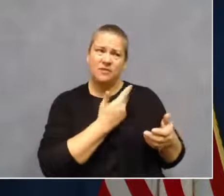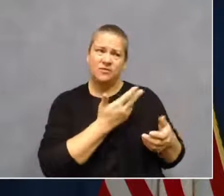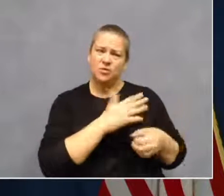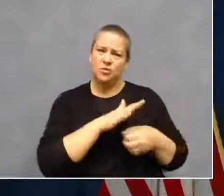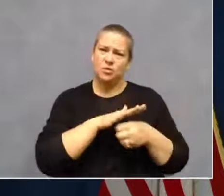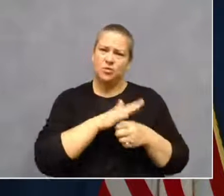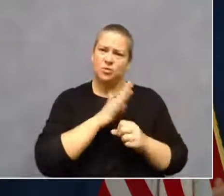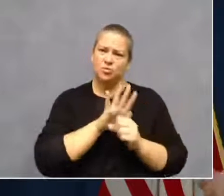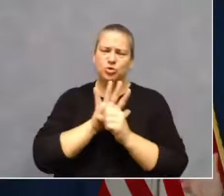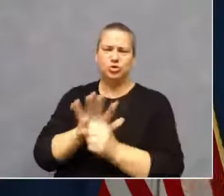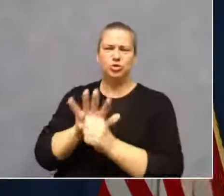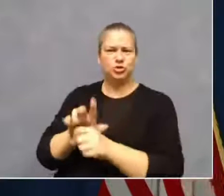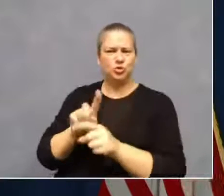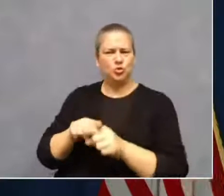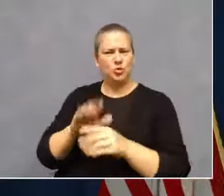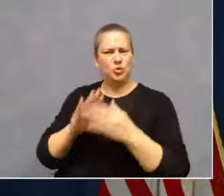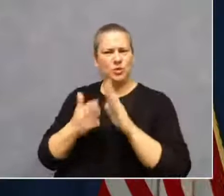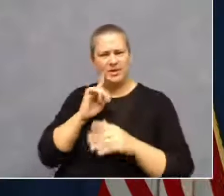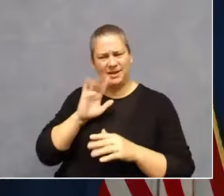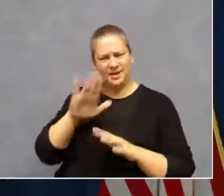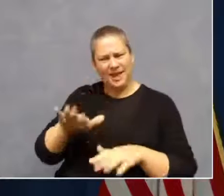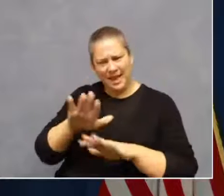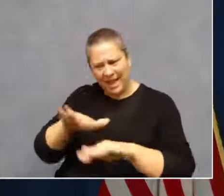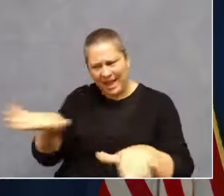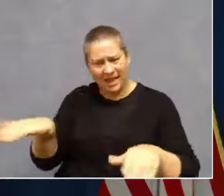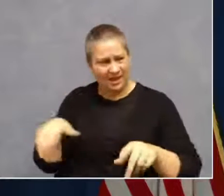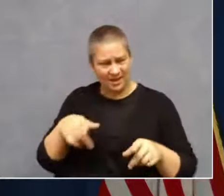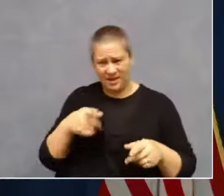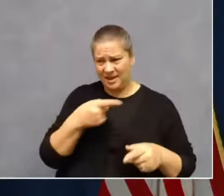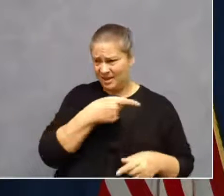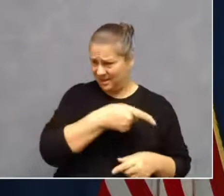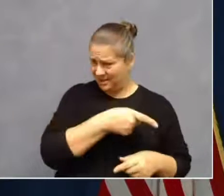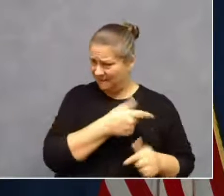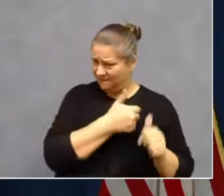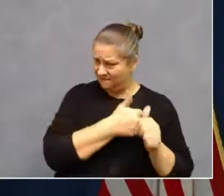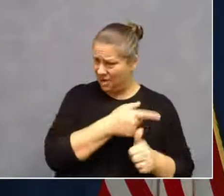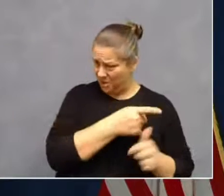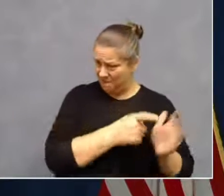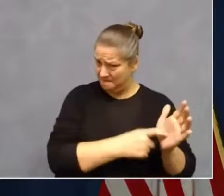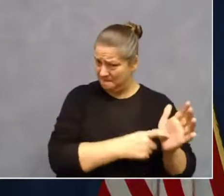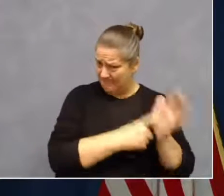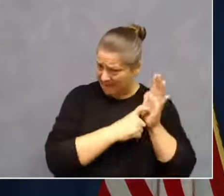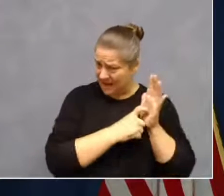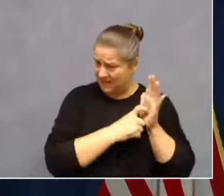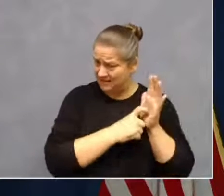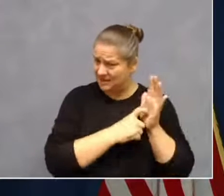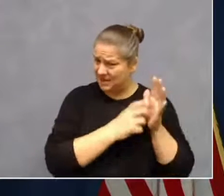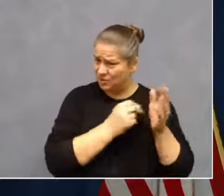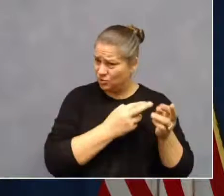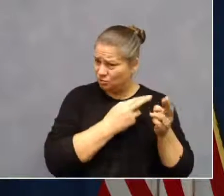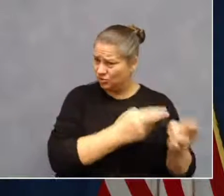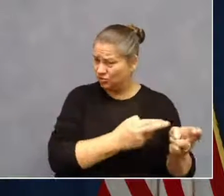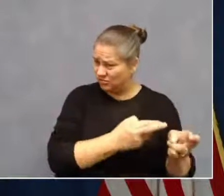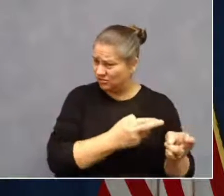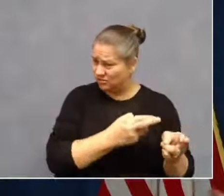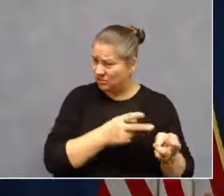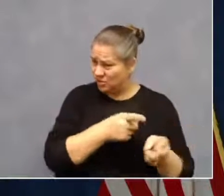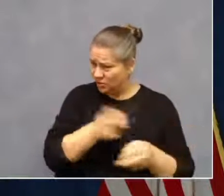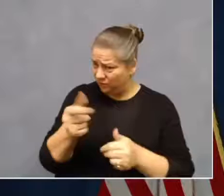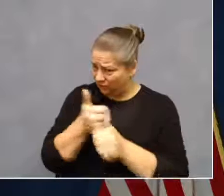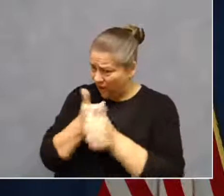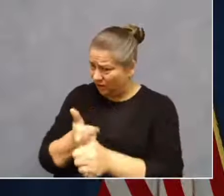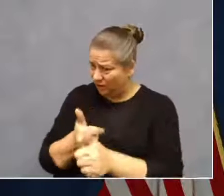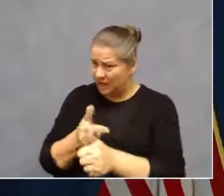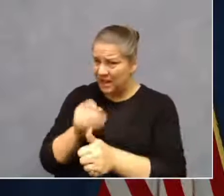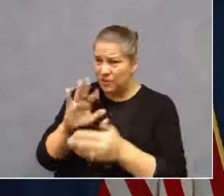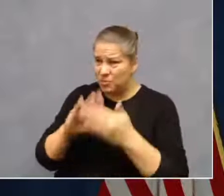to do what it takes, to do extra things, but to also follow those mandates. And if increases continue, if communities can't get